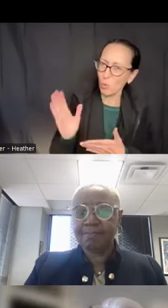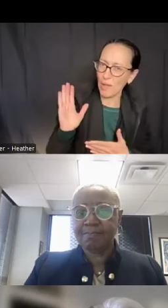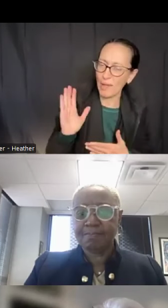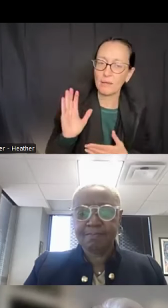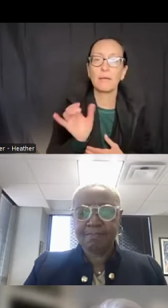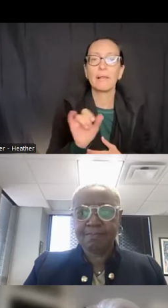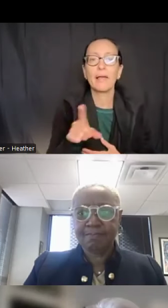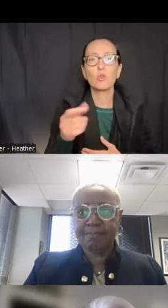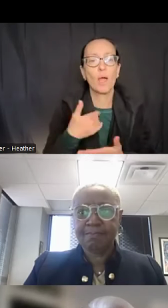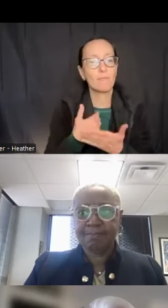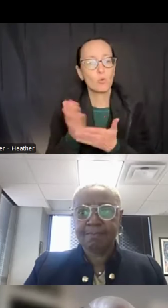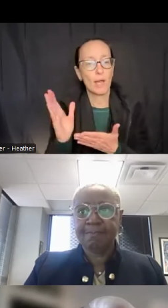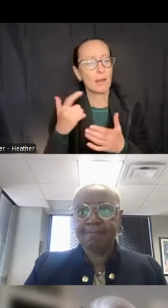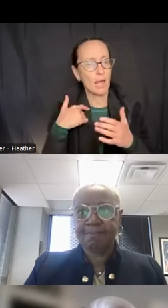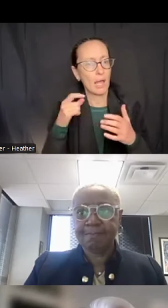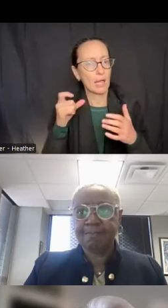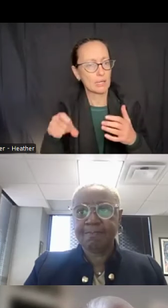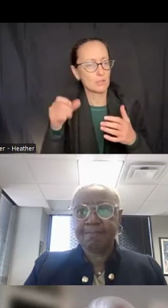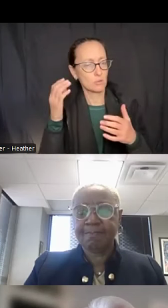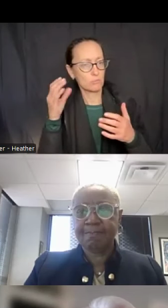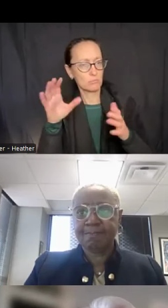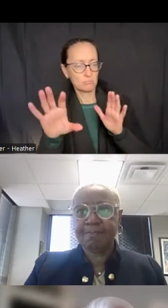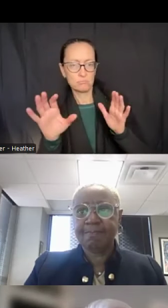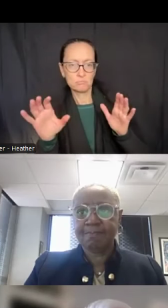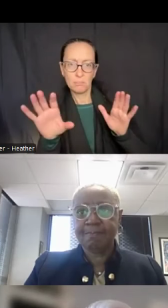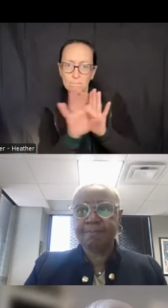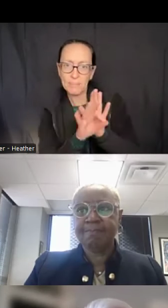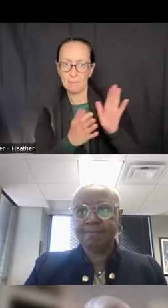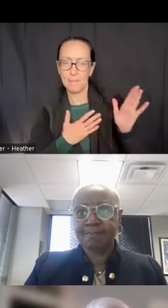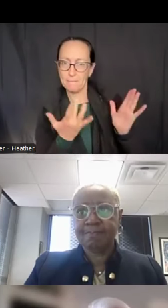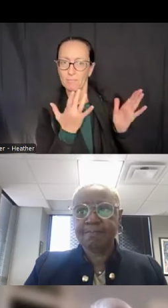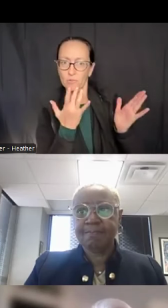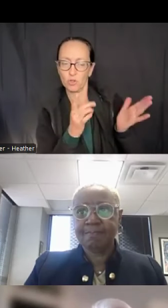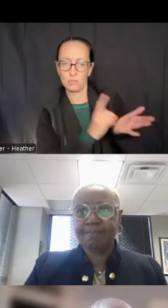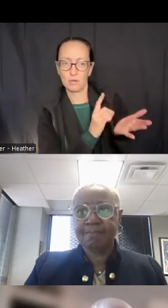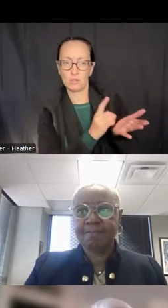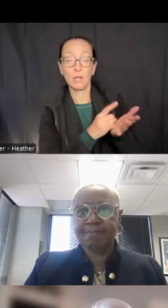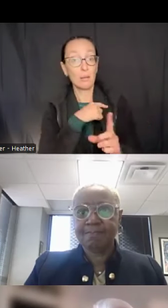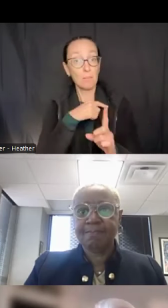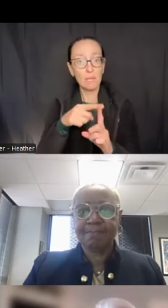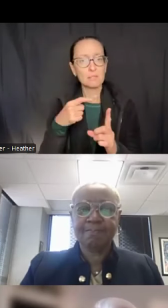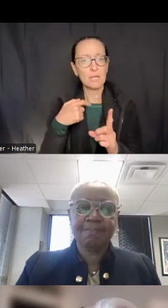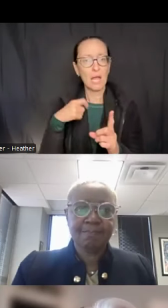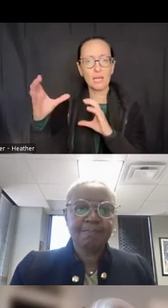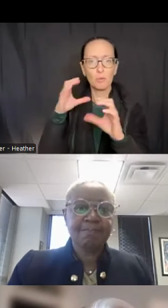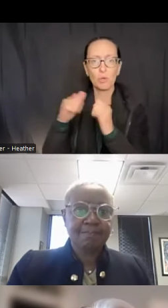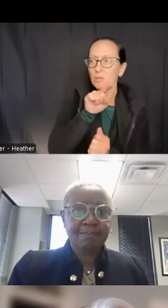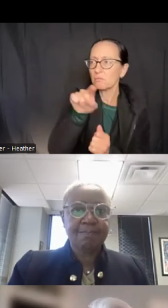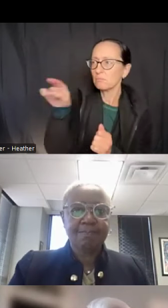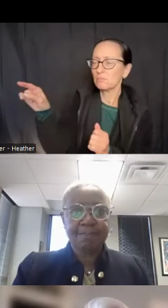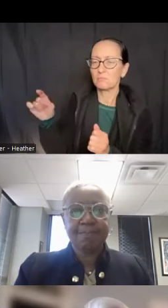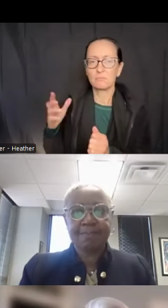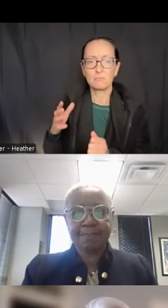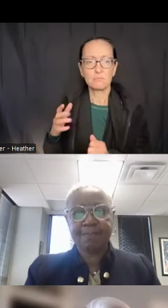right to decide on your medical care providers, you also have the right to talk to people that you want to talk to and to have visitors at